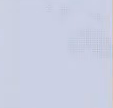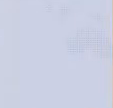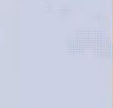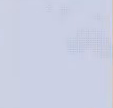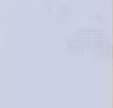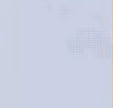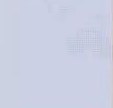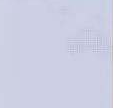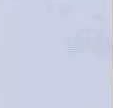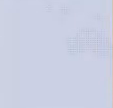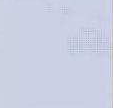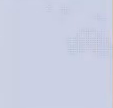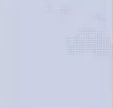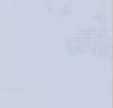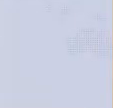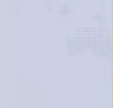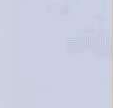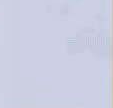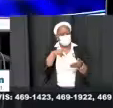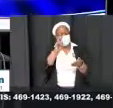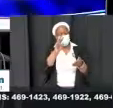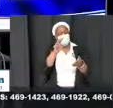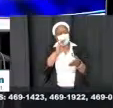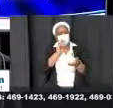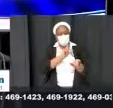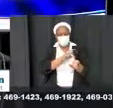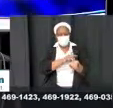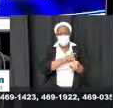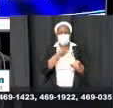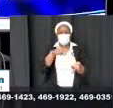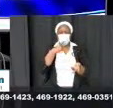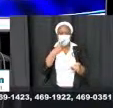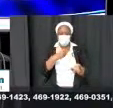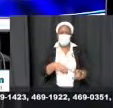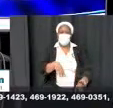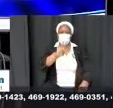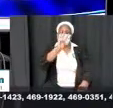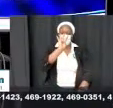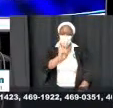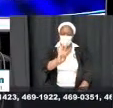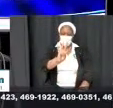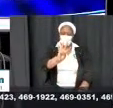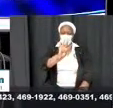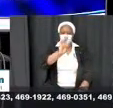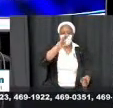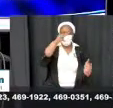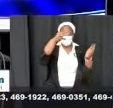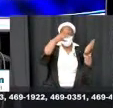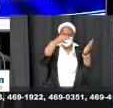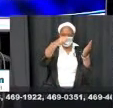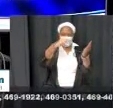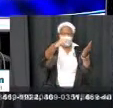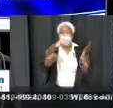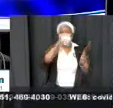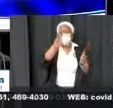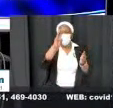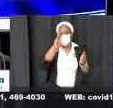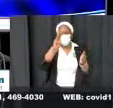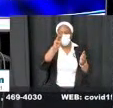A senior health official has explained that due to the management of healthcare officials, the Federation was able to